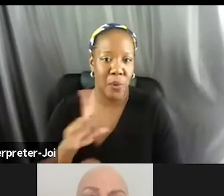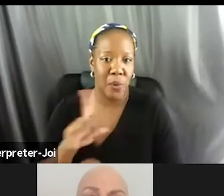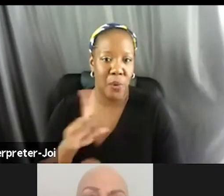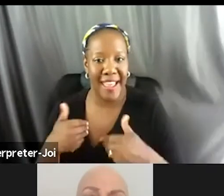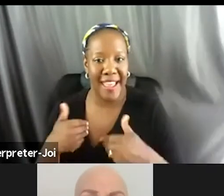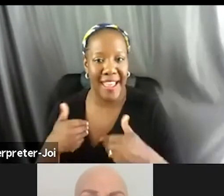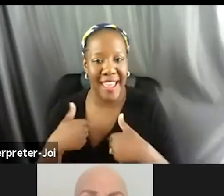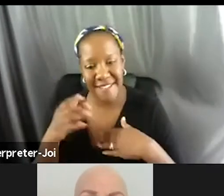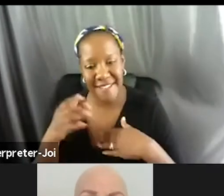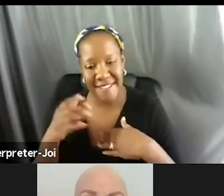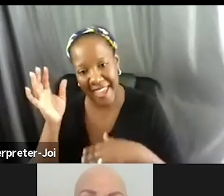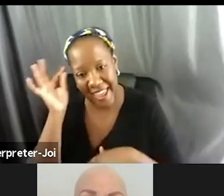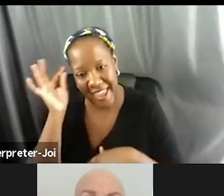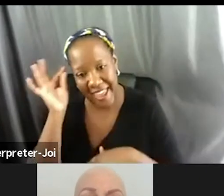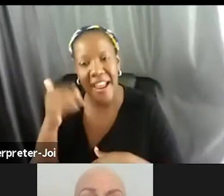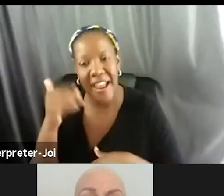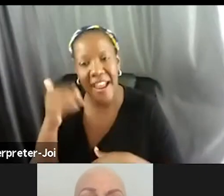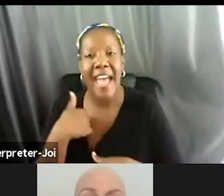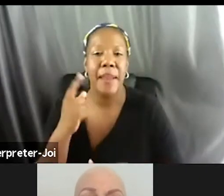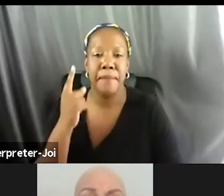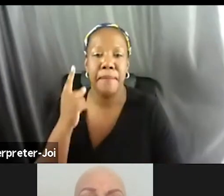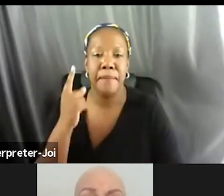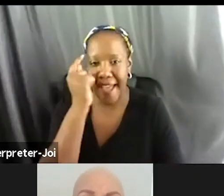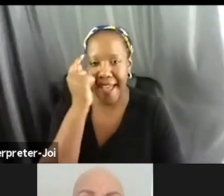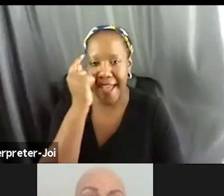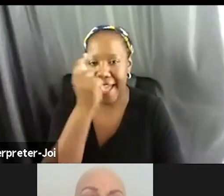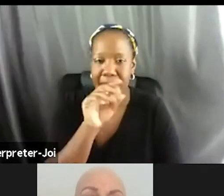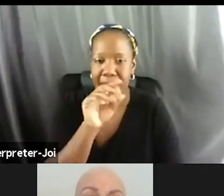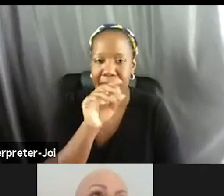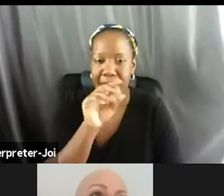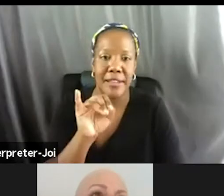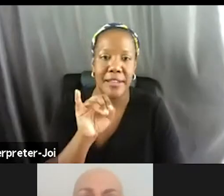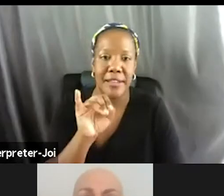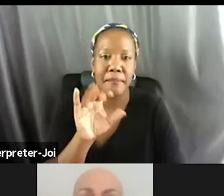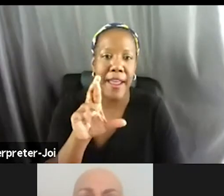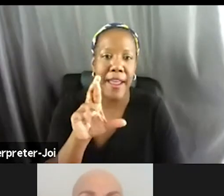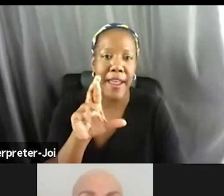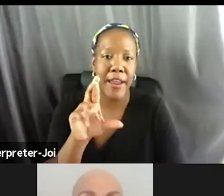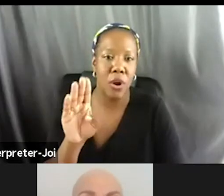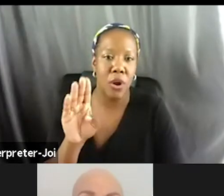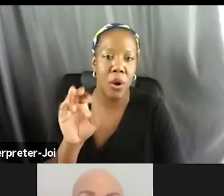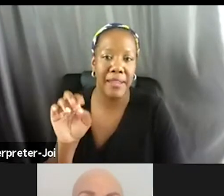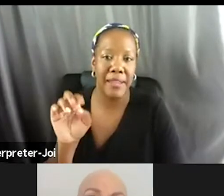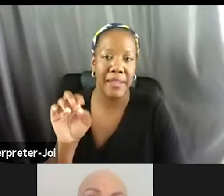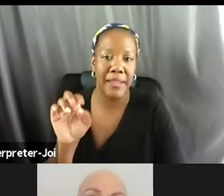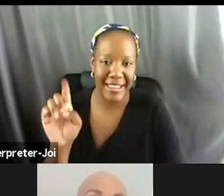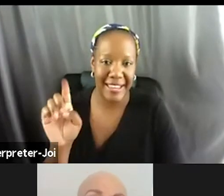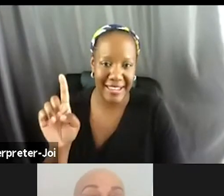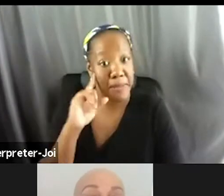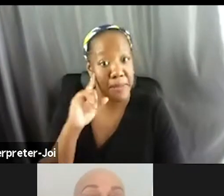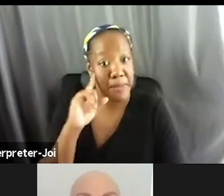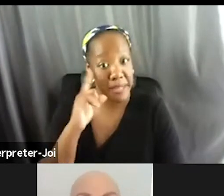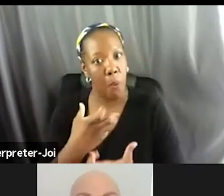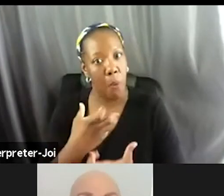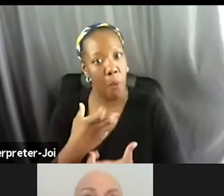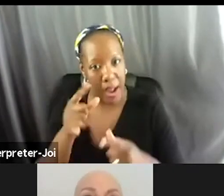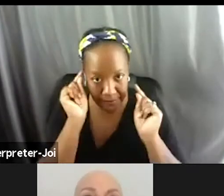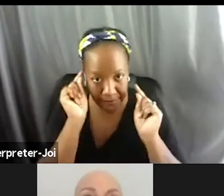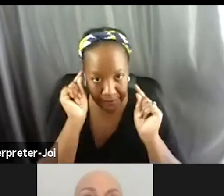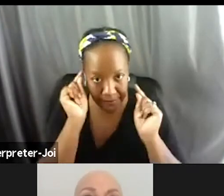my eyebrows microbladed because I like to have eyebrows. I put eyeliner on, so I don't have